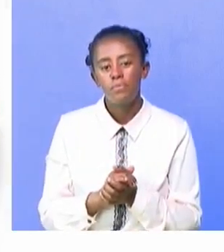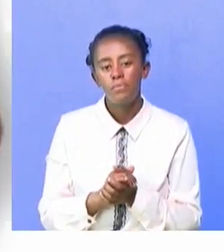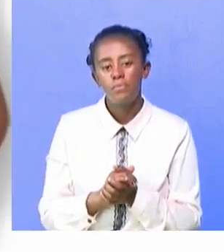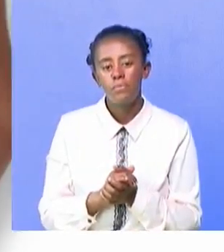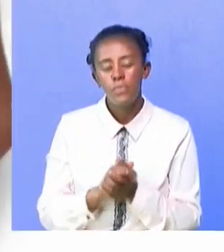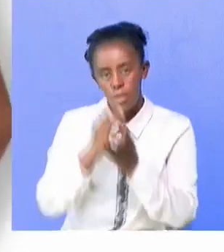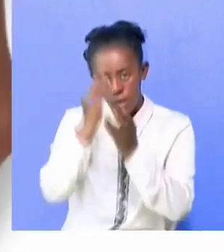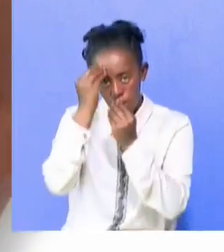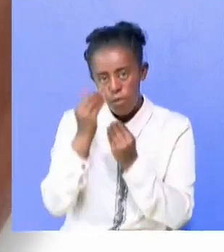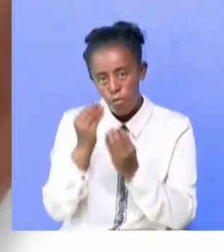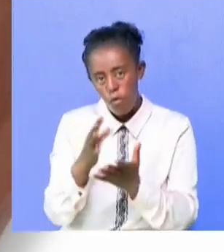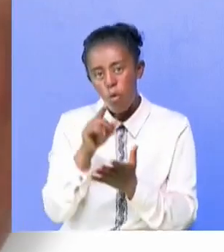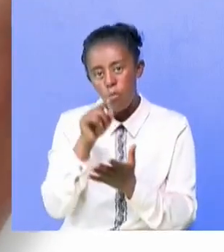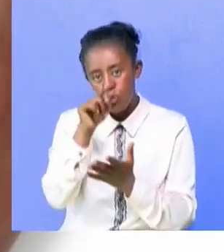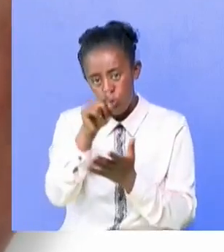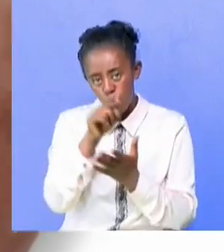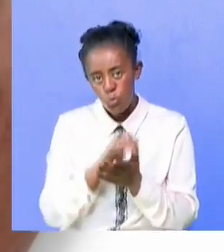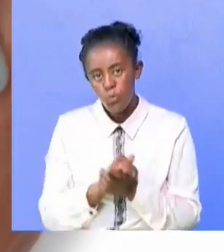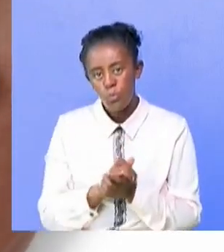inform you